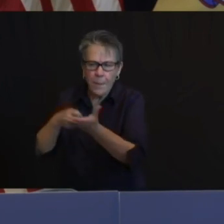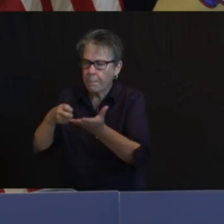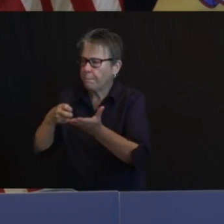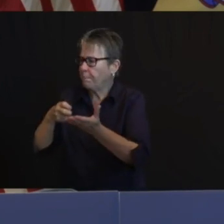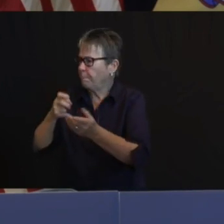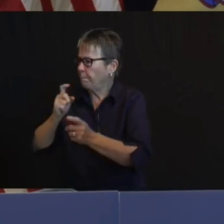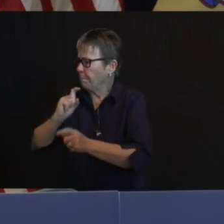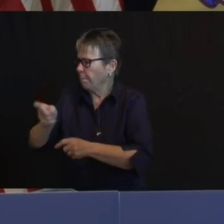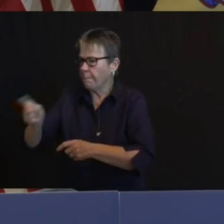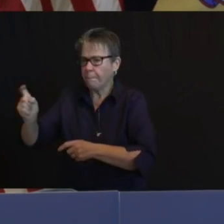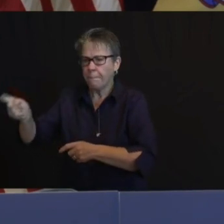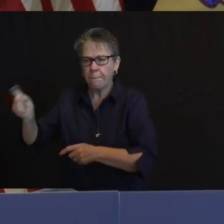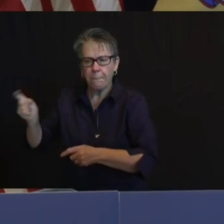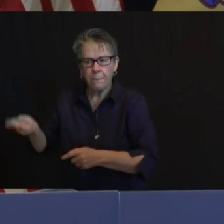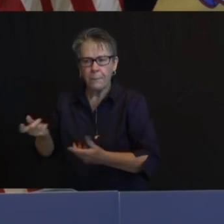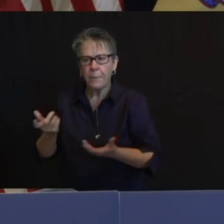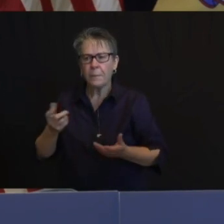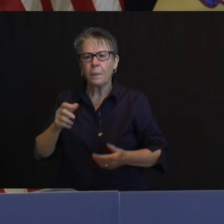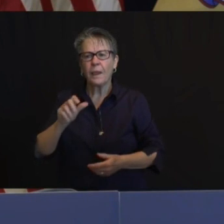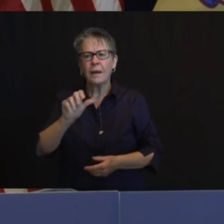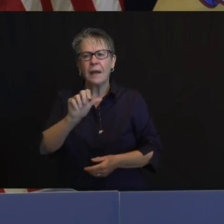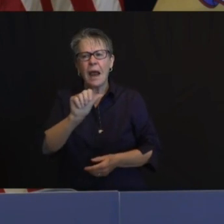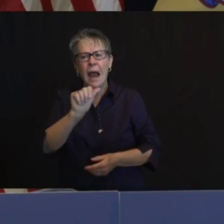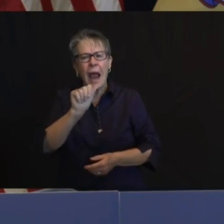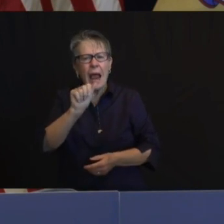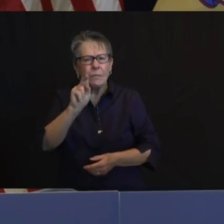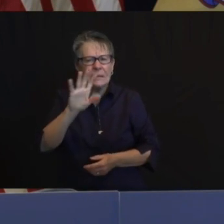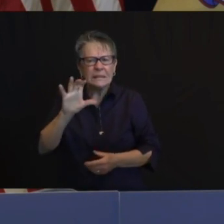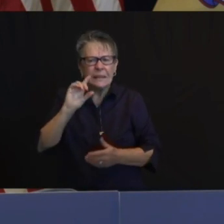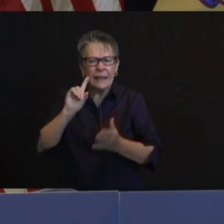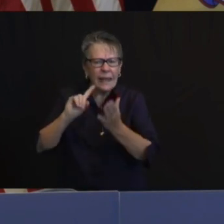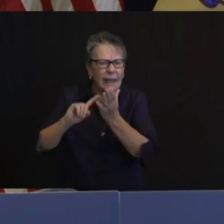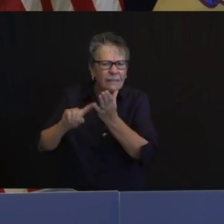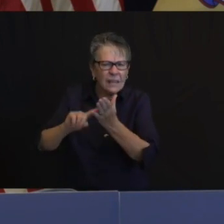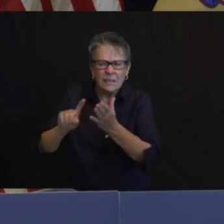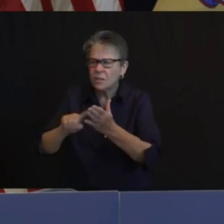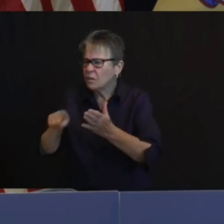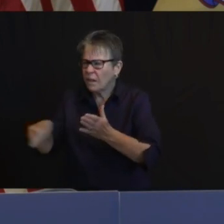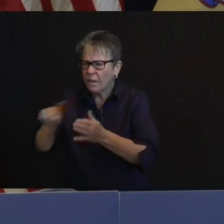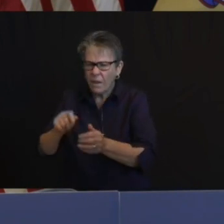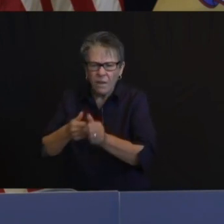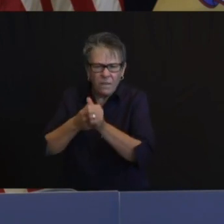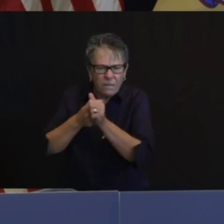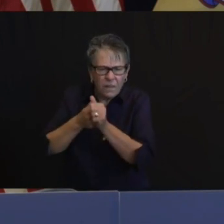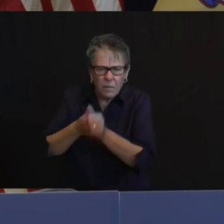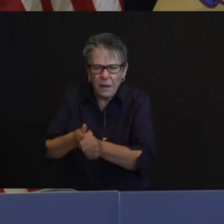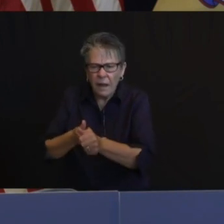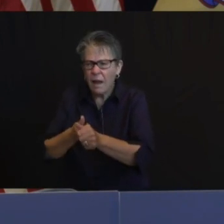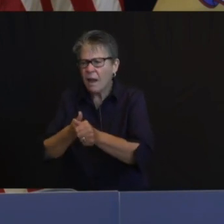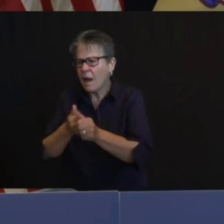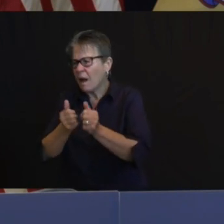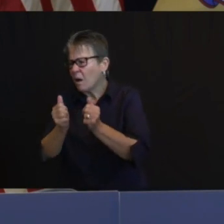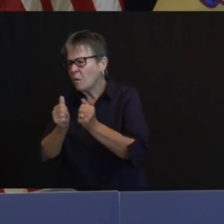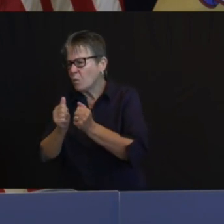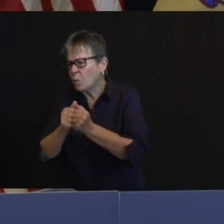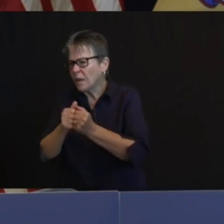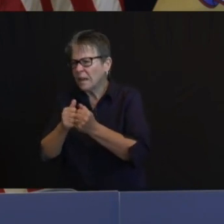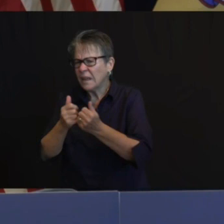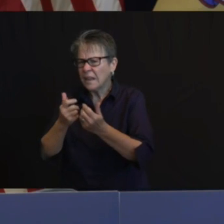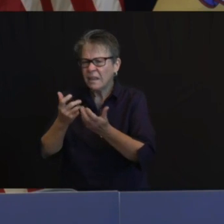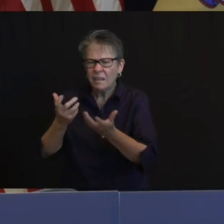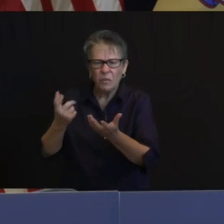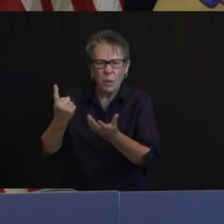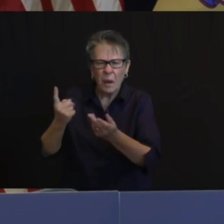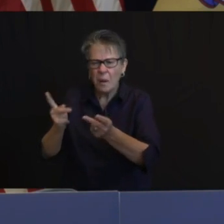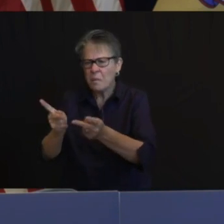weekend, ABC investigators conducted compliance operations. One establishment in Vineland